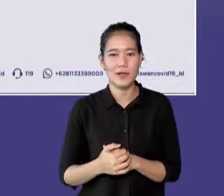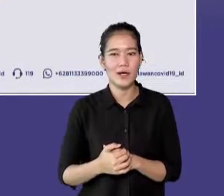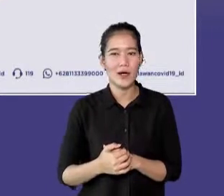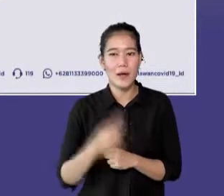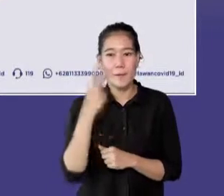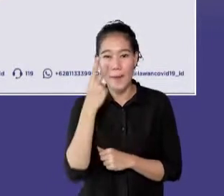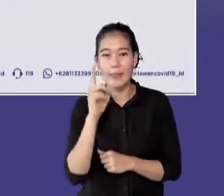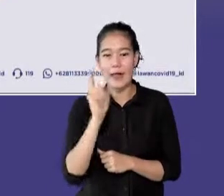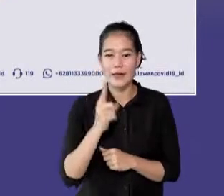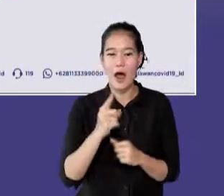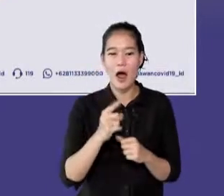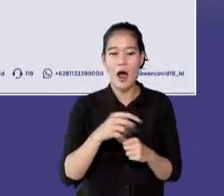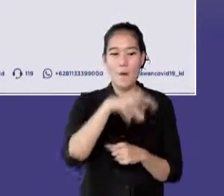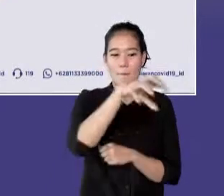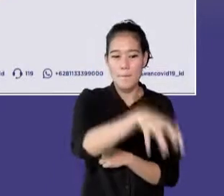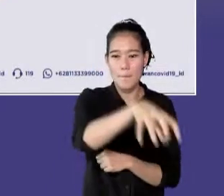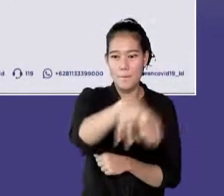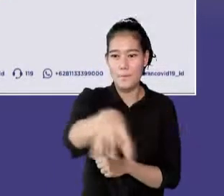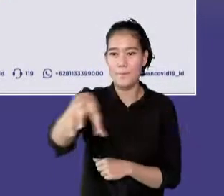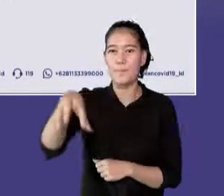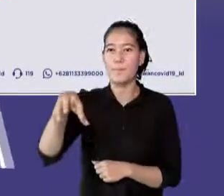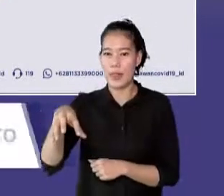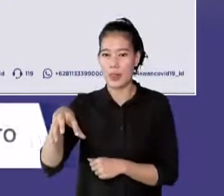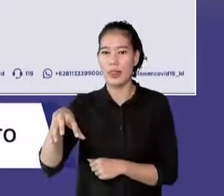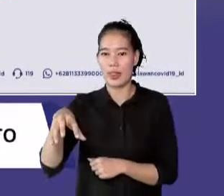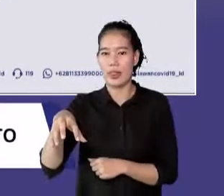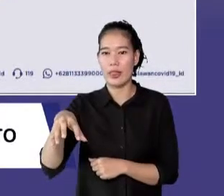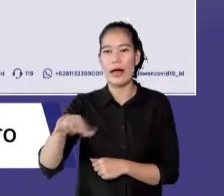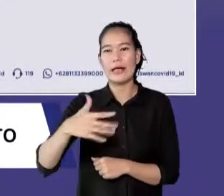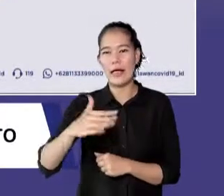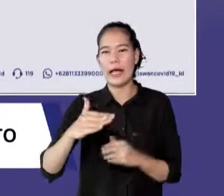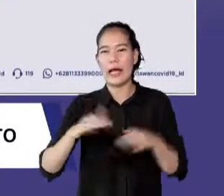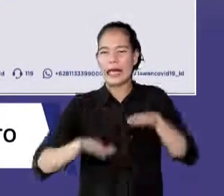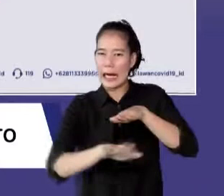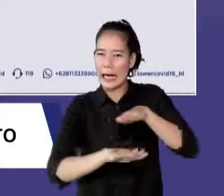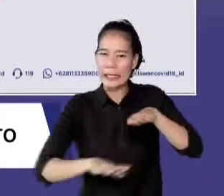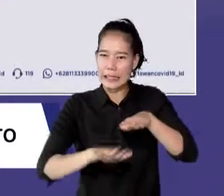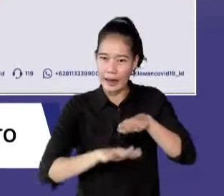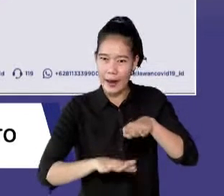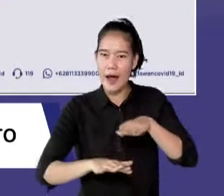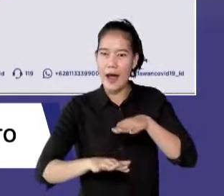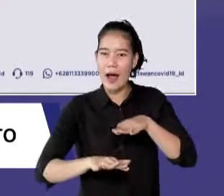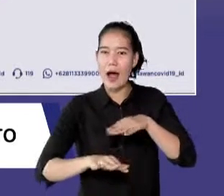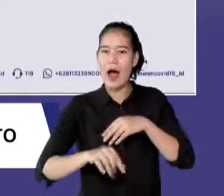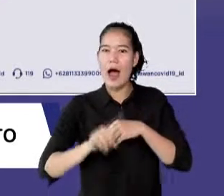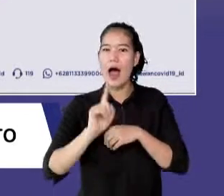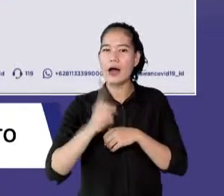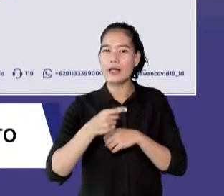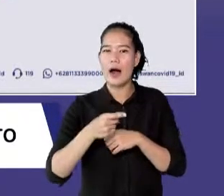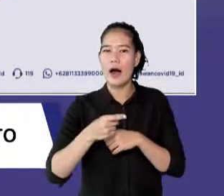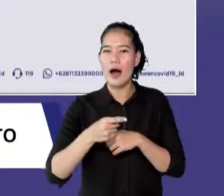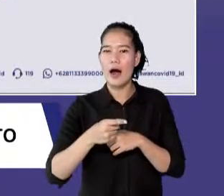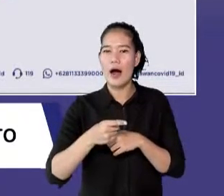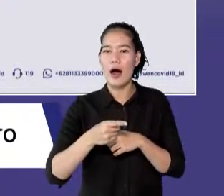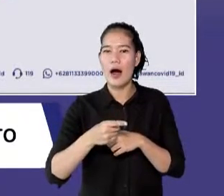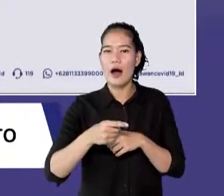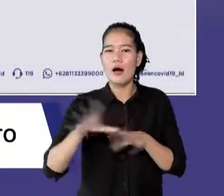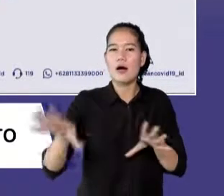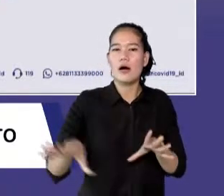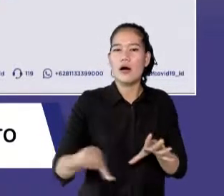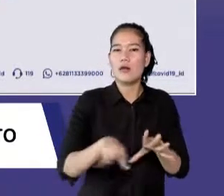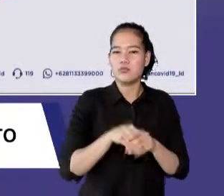posts or postcodes at the bottommost level, that is the community, is part of